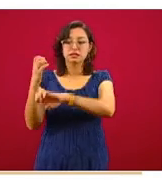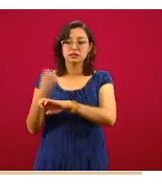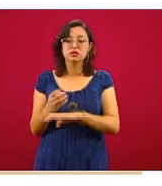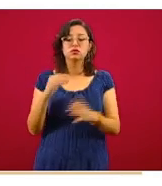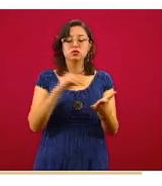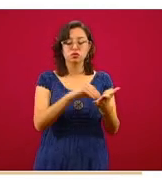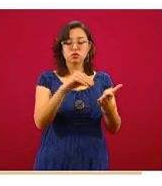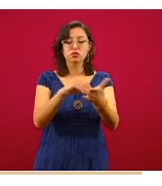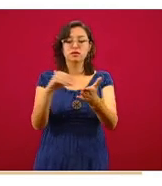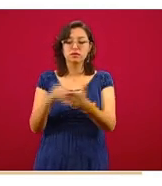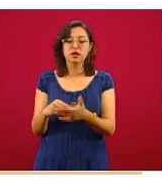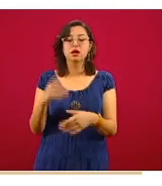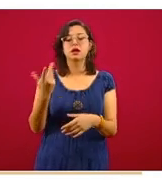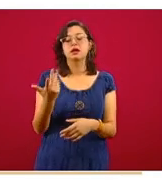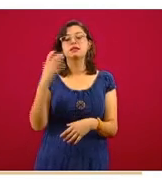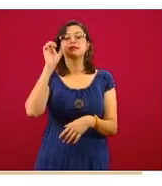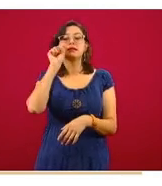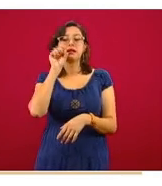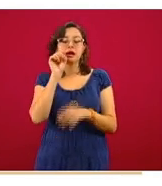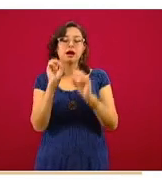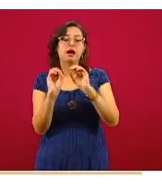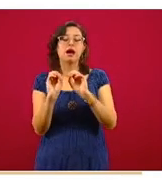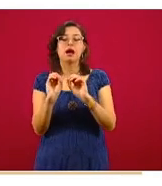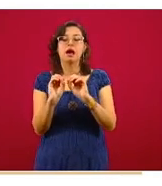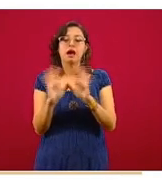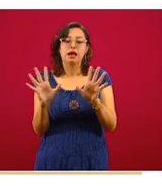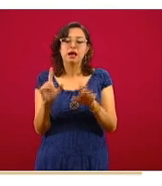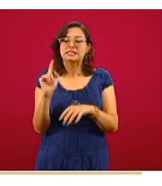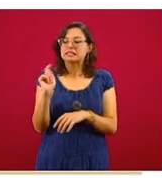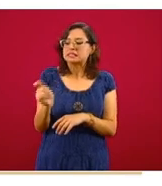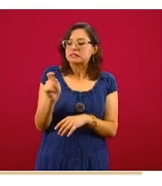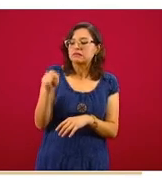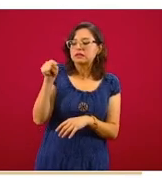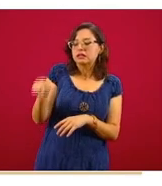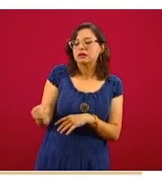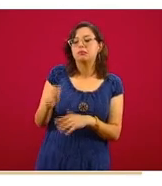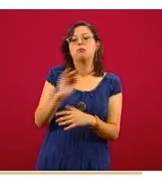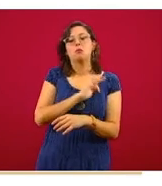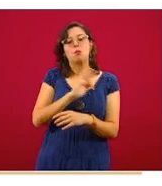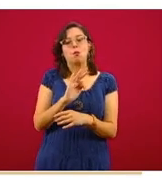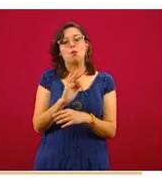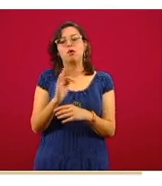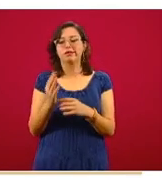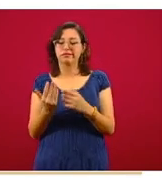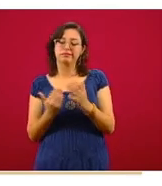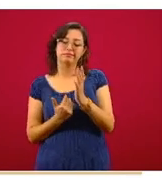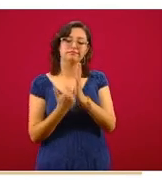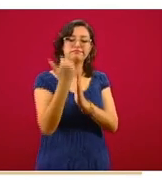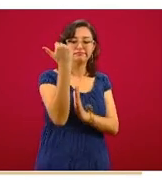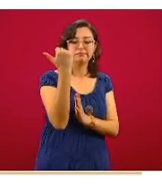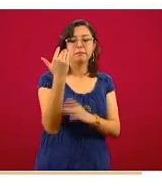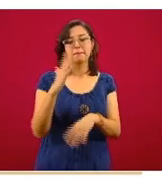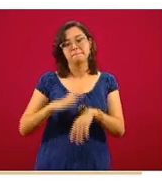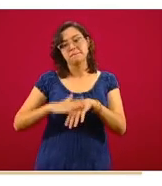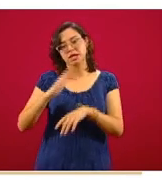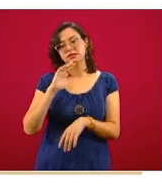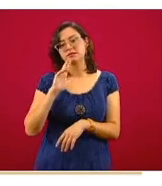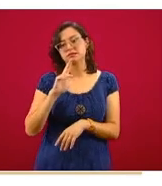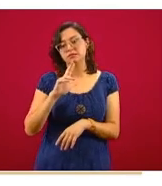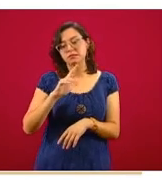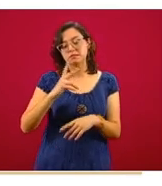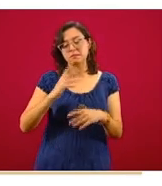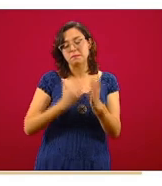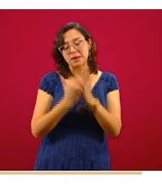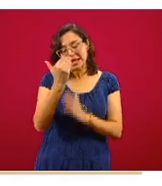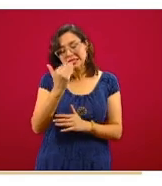information presented per state. So please do remember that these yellow